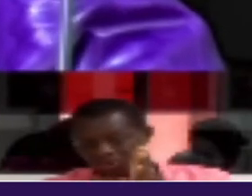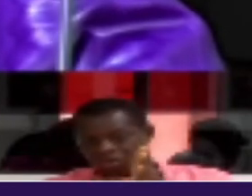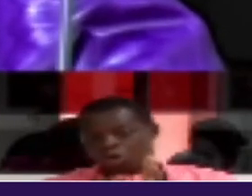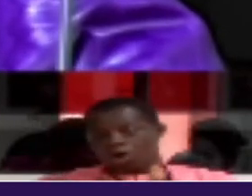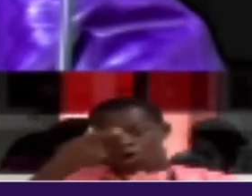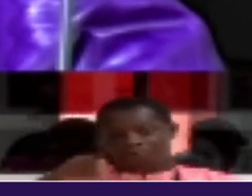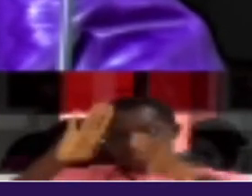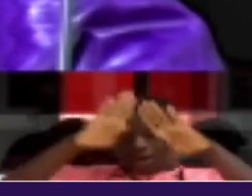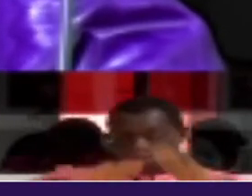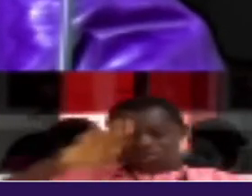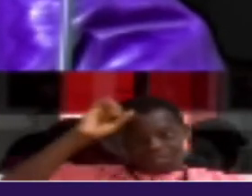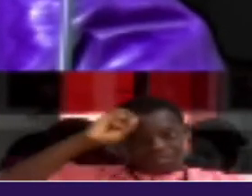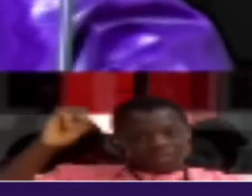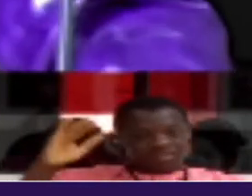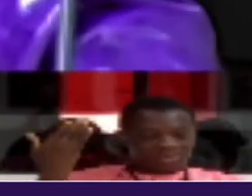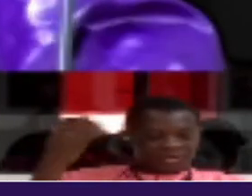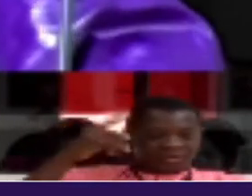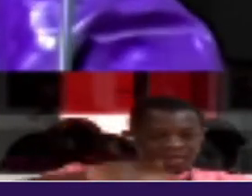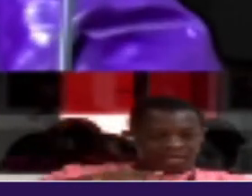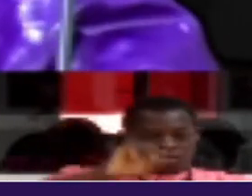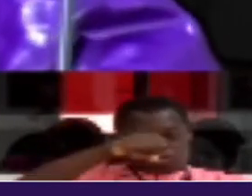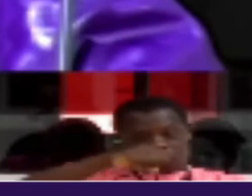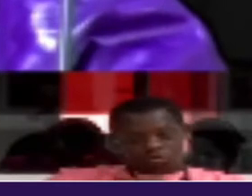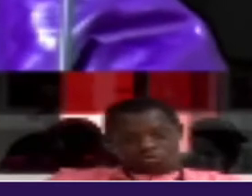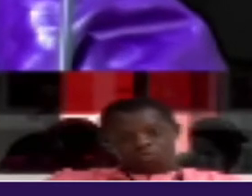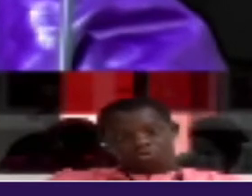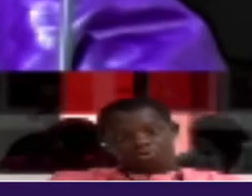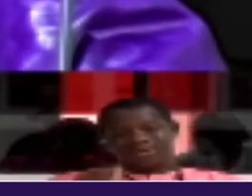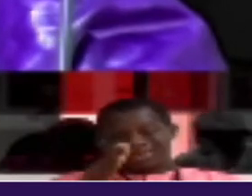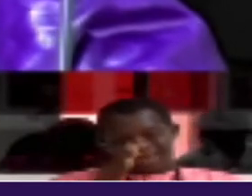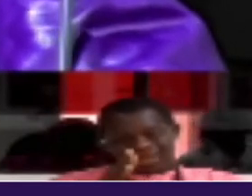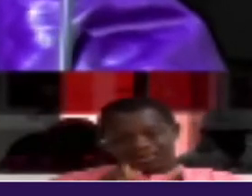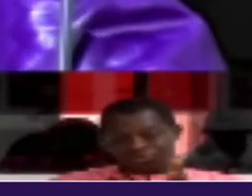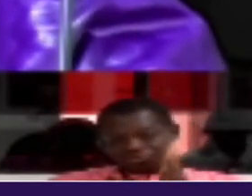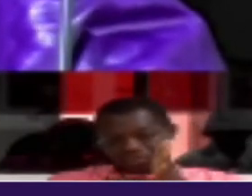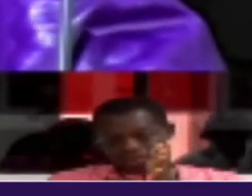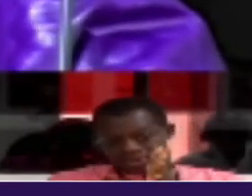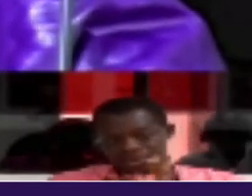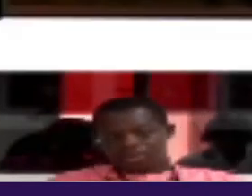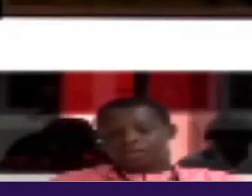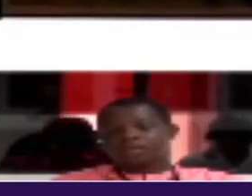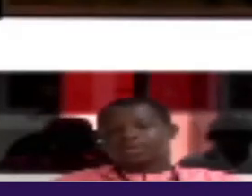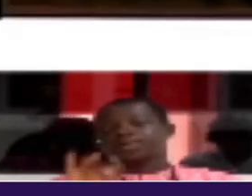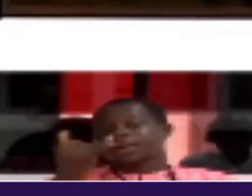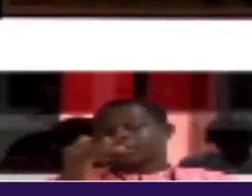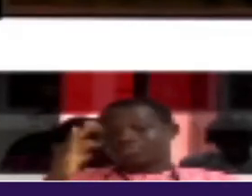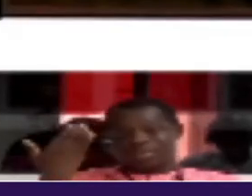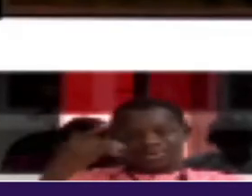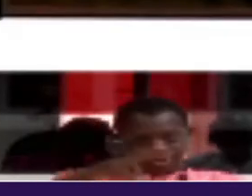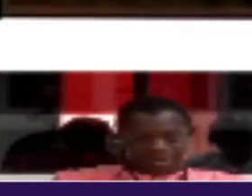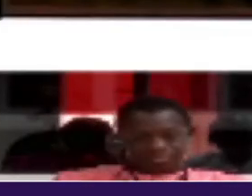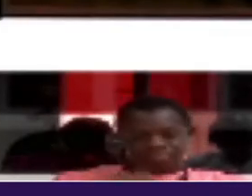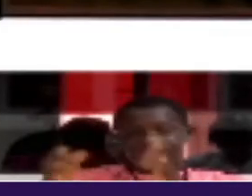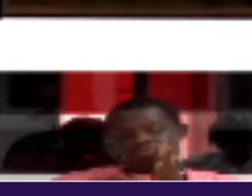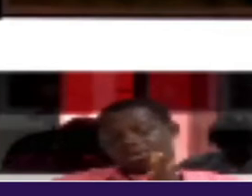the State Guard at the time, your immediate commander? Yeah, by that time, he was the immediate commander of the State